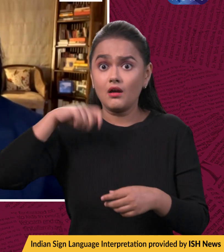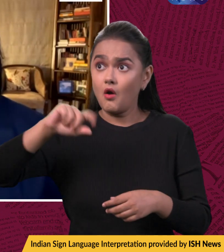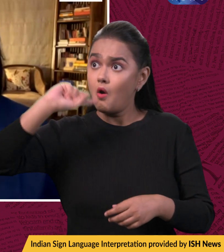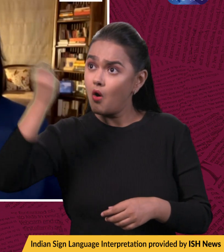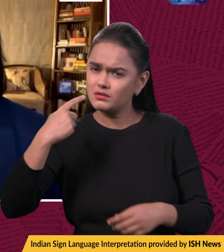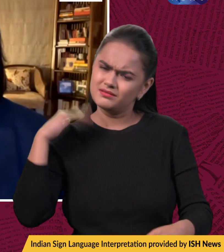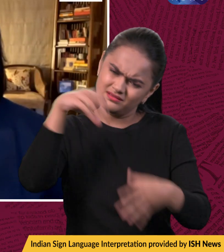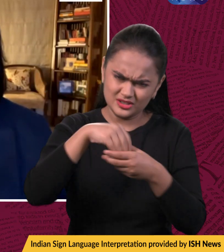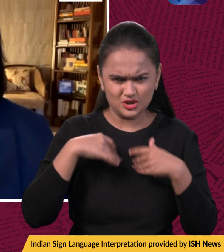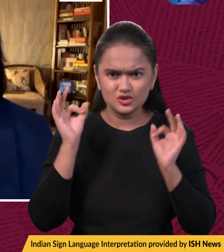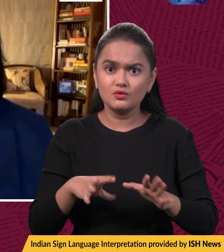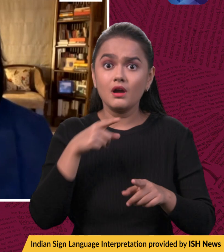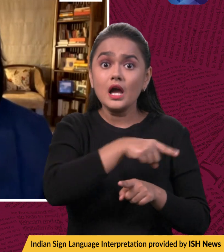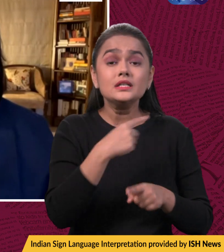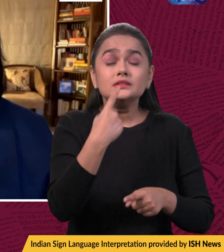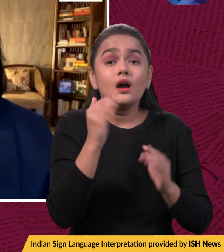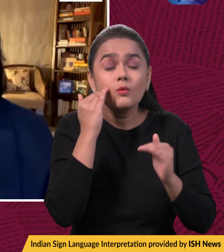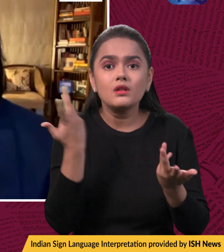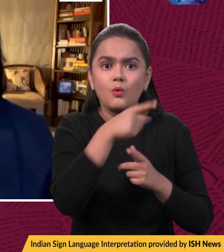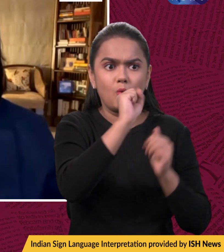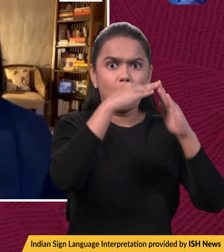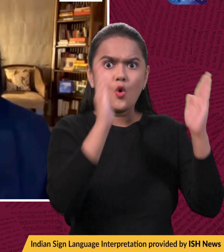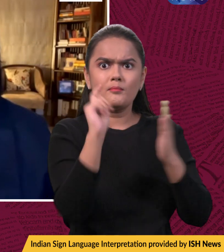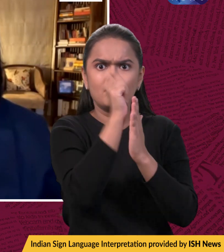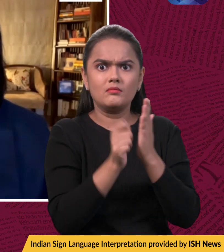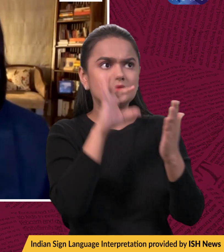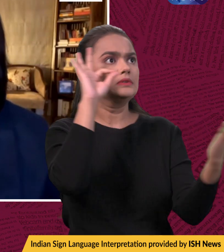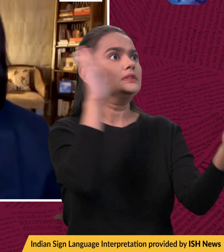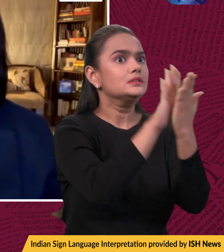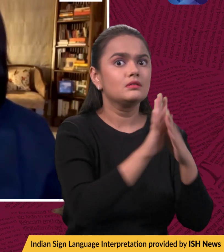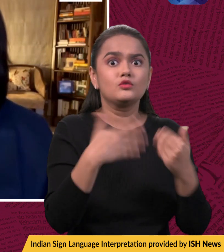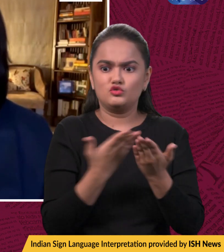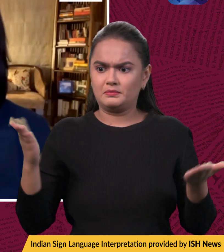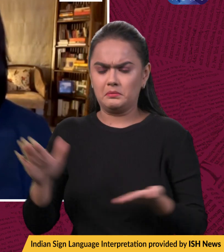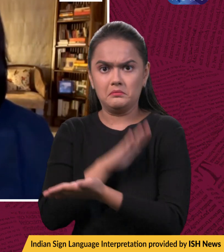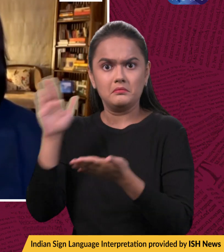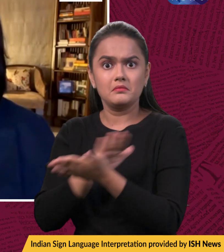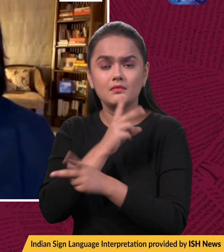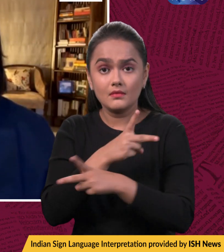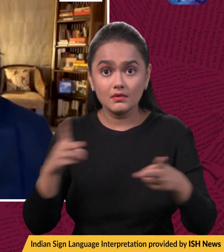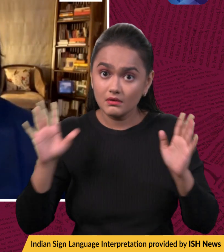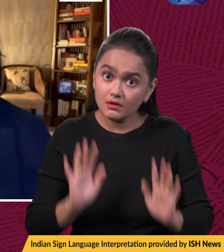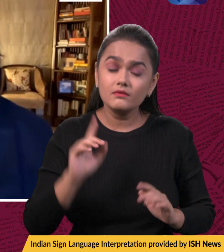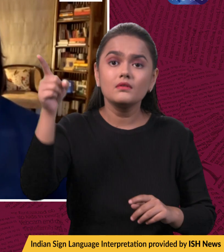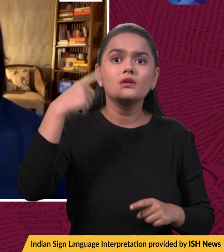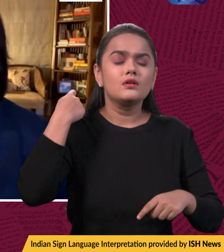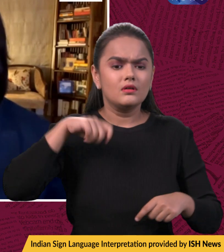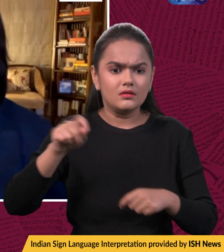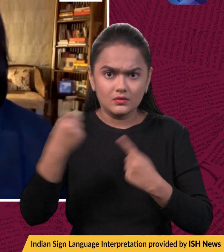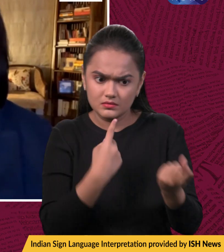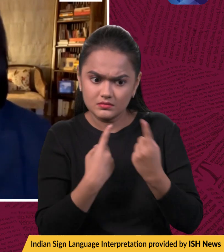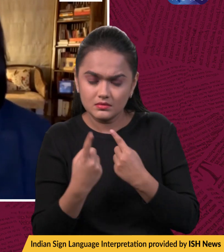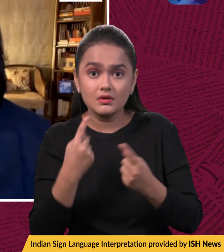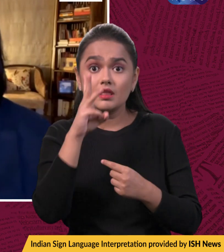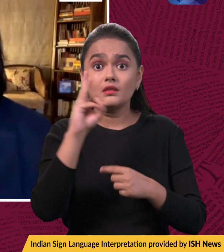court." This comes after notices were posted outside his home and printed in newspapers, directing him to appear before the investigating officer